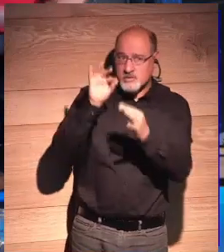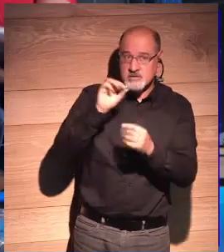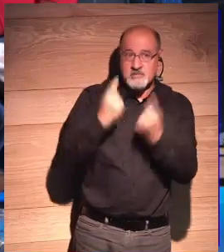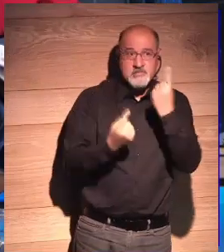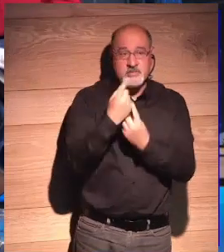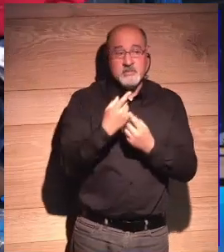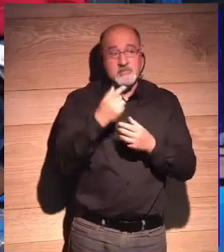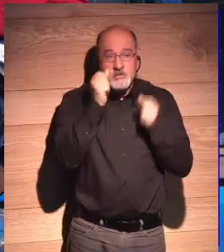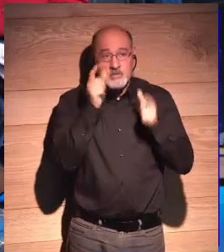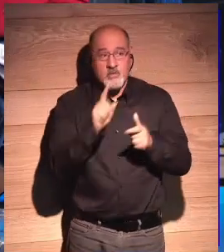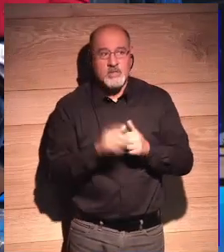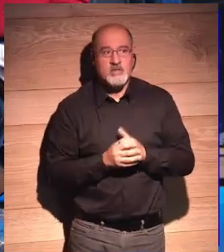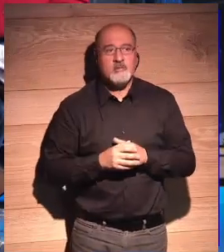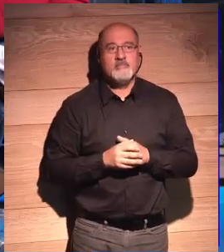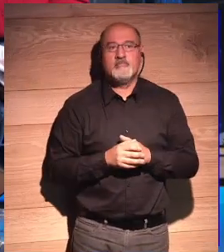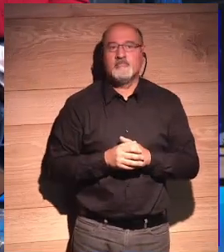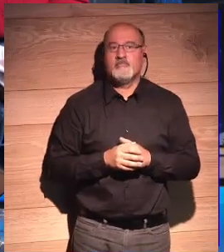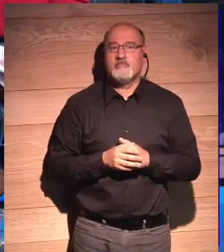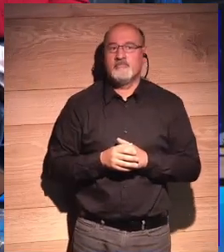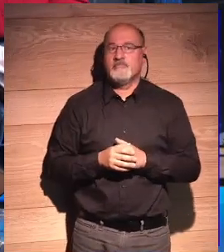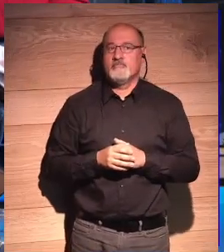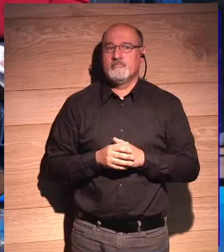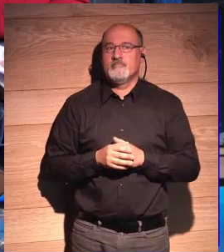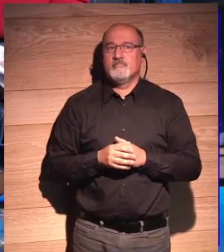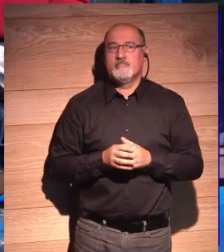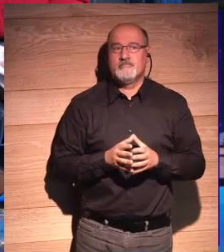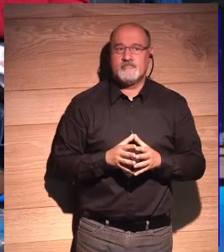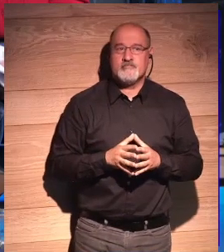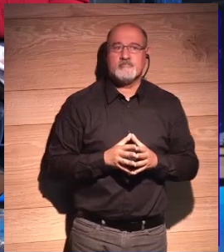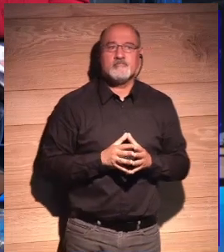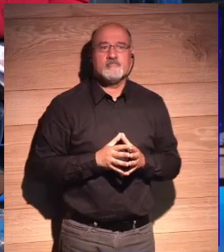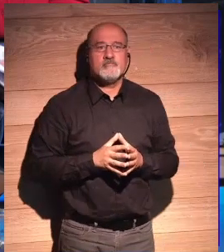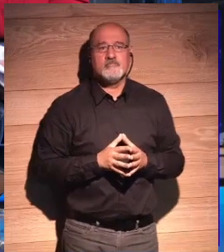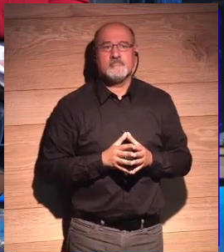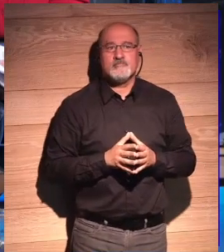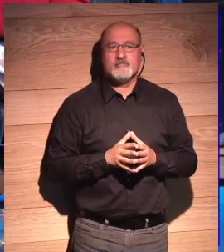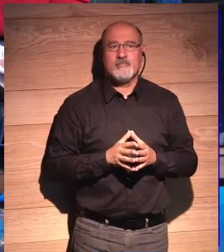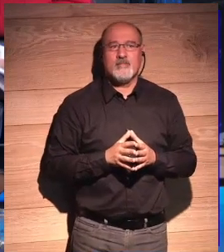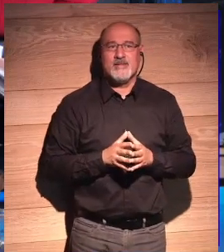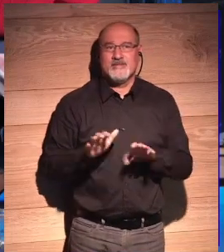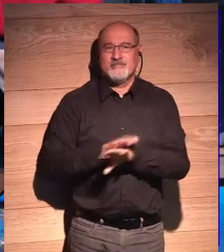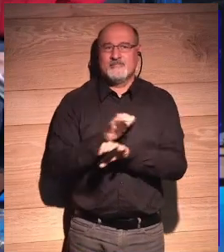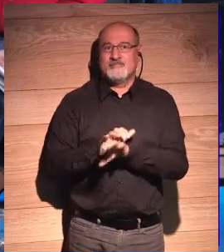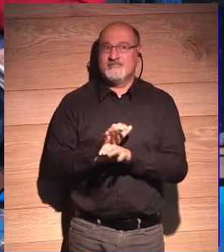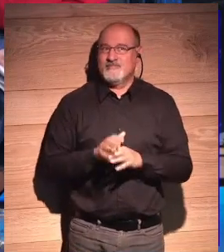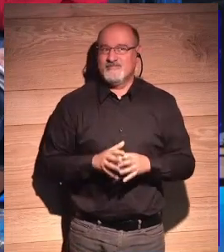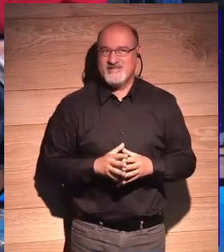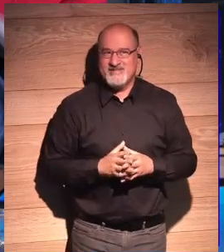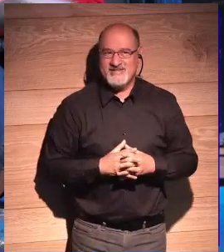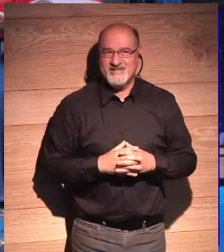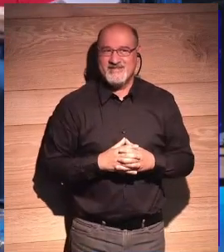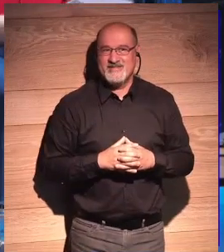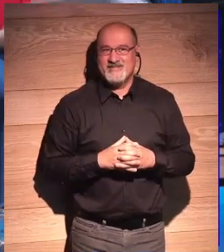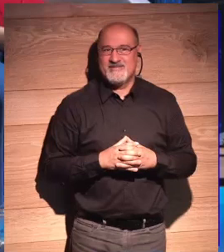Daniel Clowes has maybe stolen from other authors unconsciously, I'm sure. The